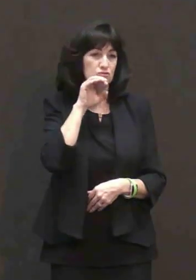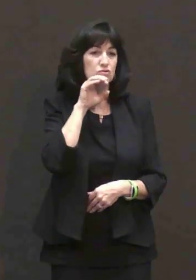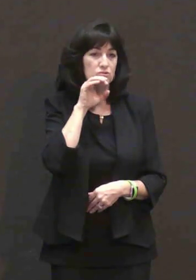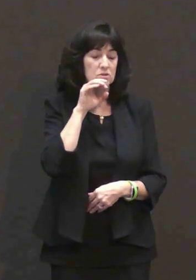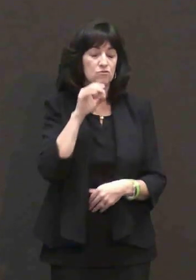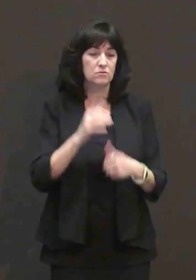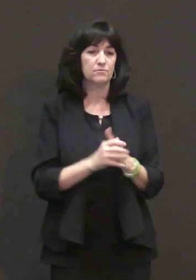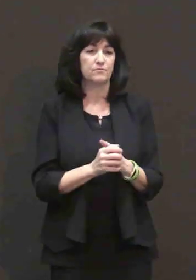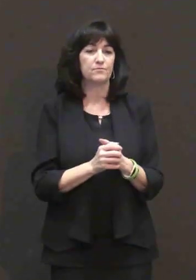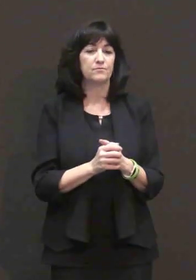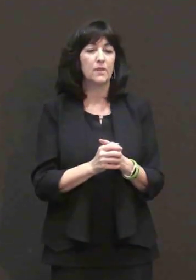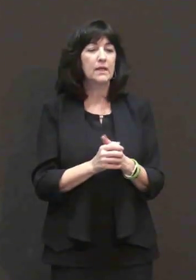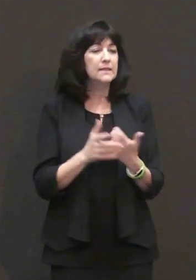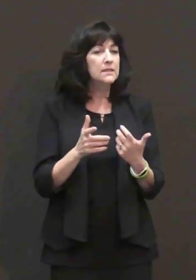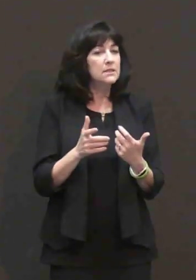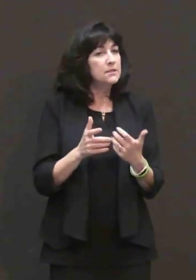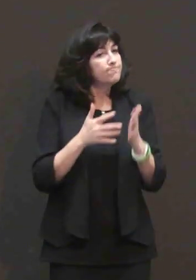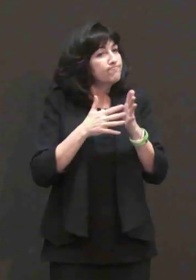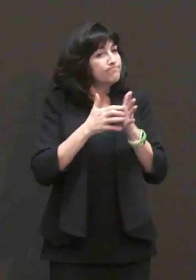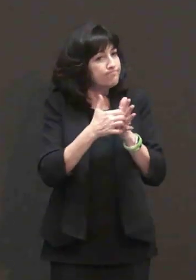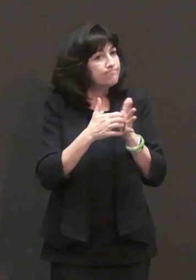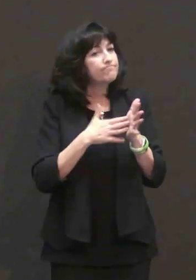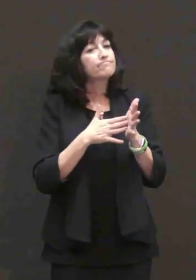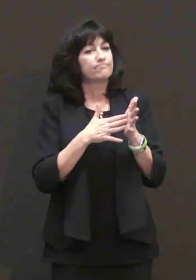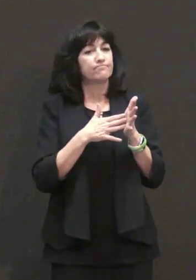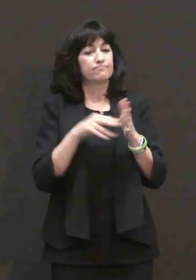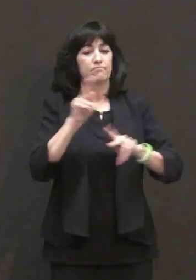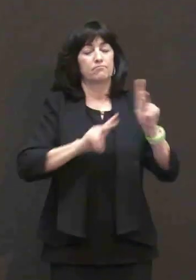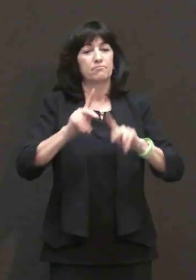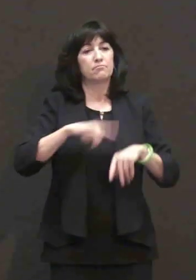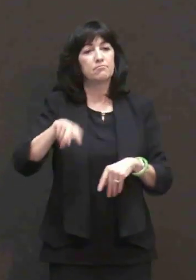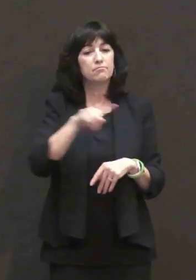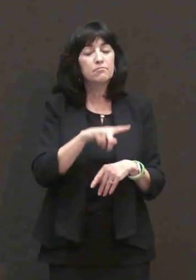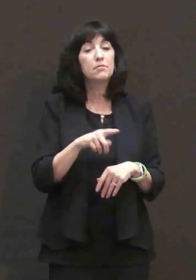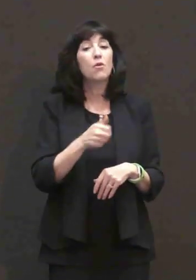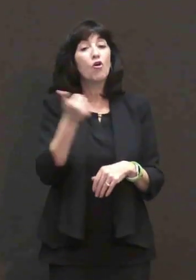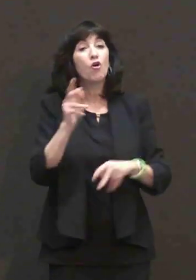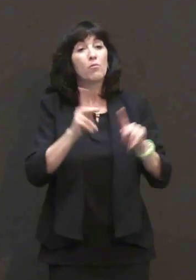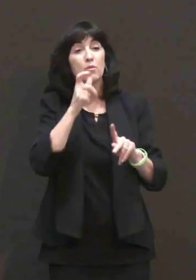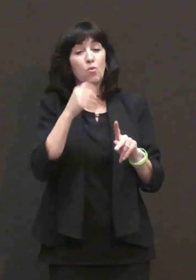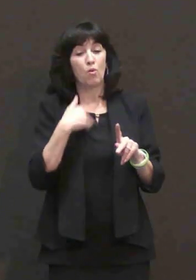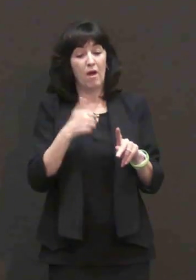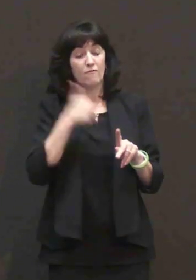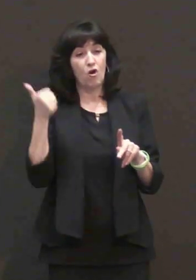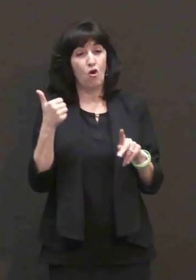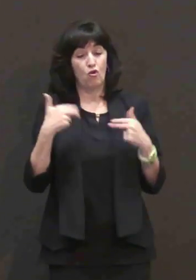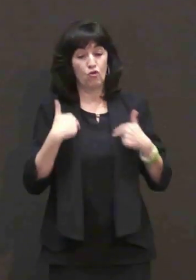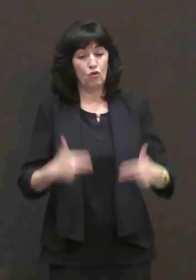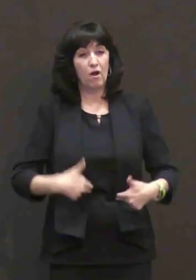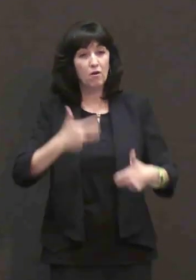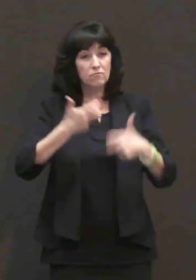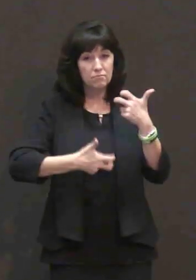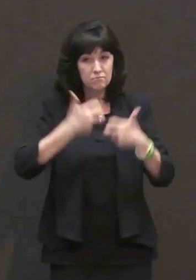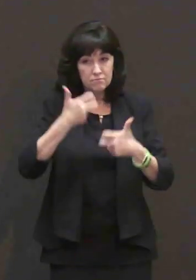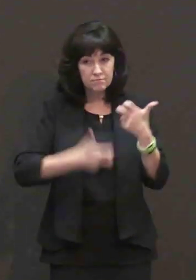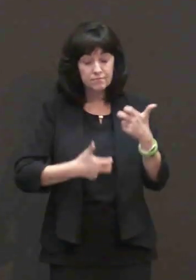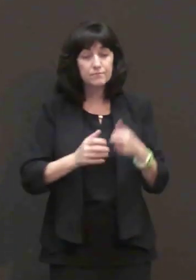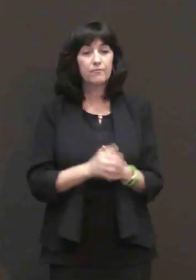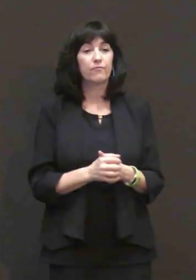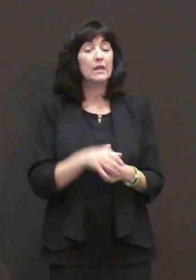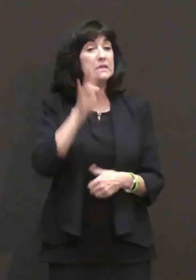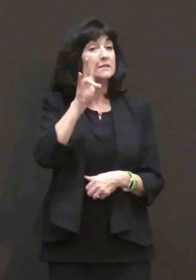at-risk populations, those with pre-existing health conditions. We've actually had 71 recoveries,